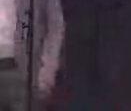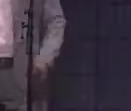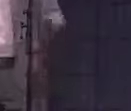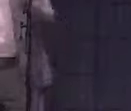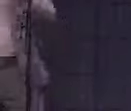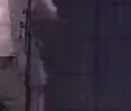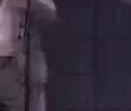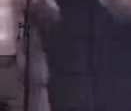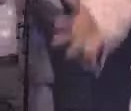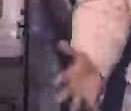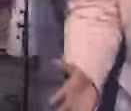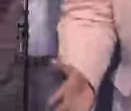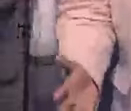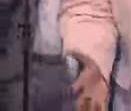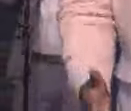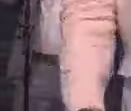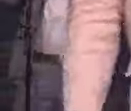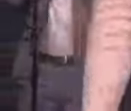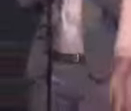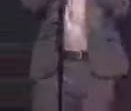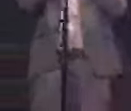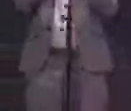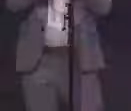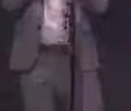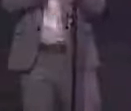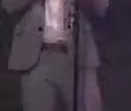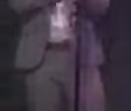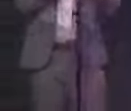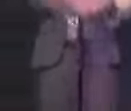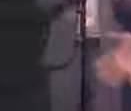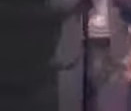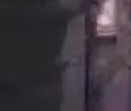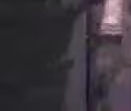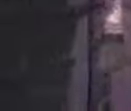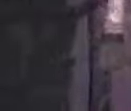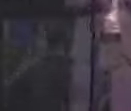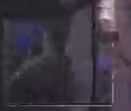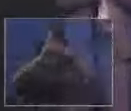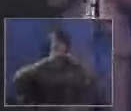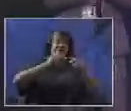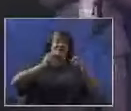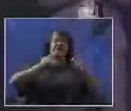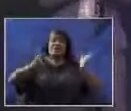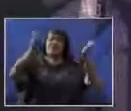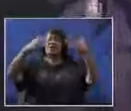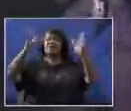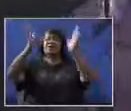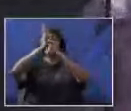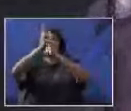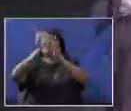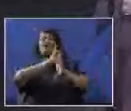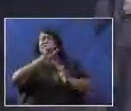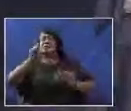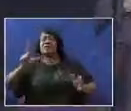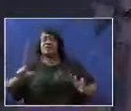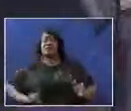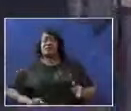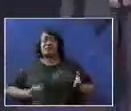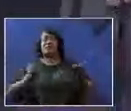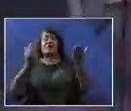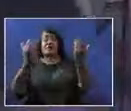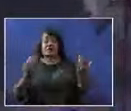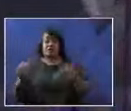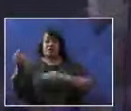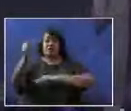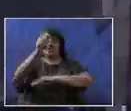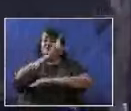Praise the Lord, everyone in your homes, in the building. Come on, let's give God praise this morning. This is the